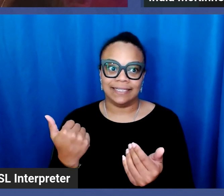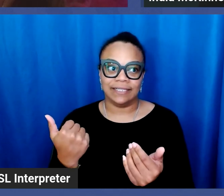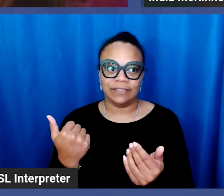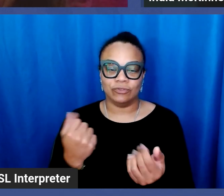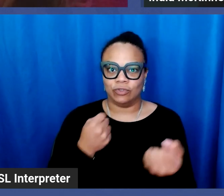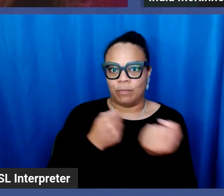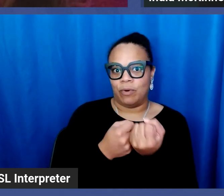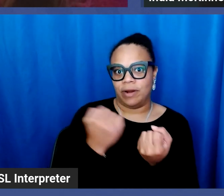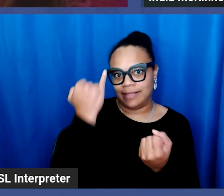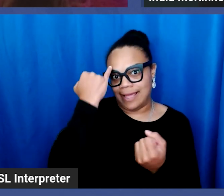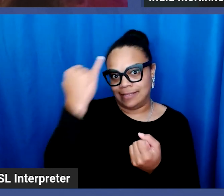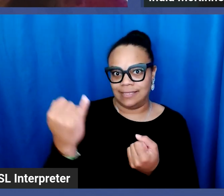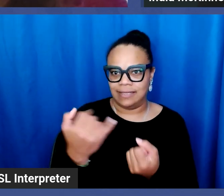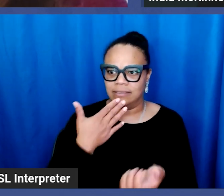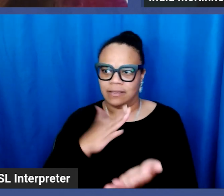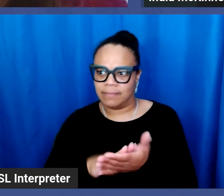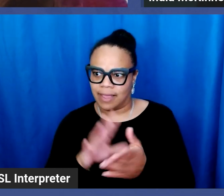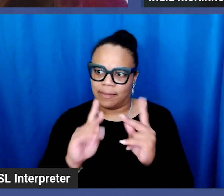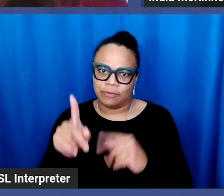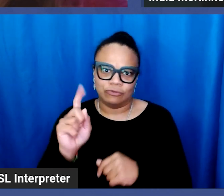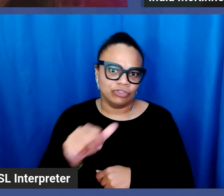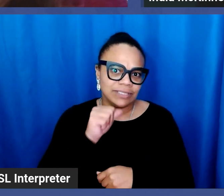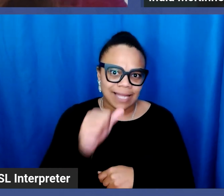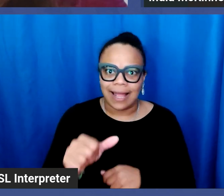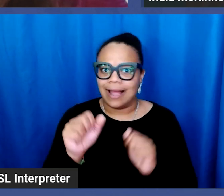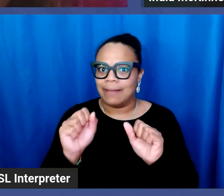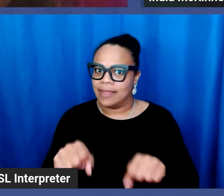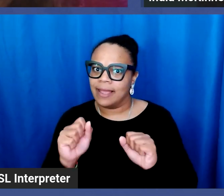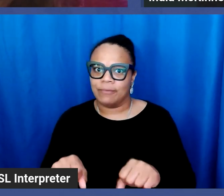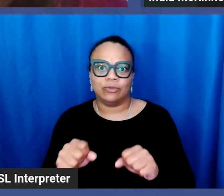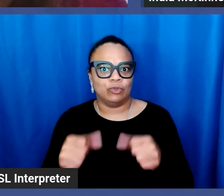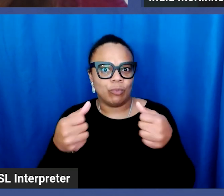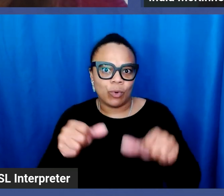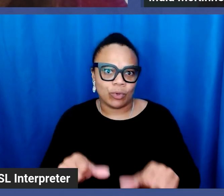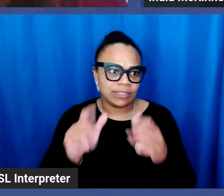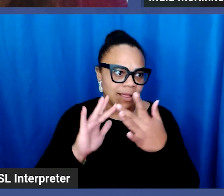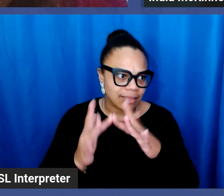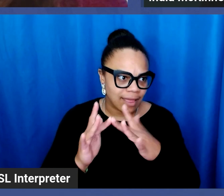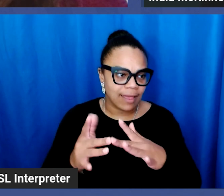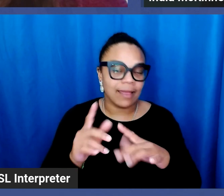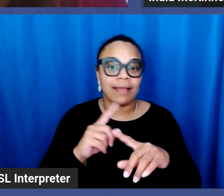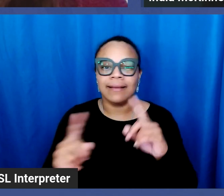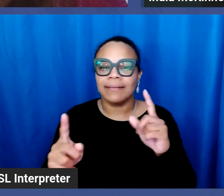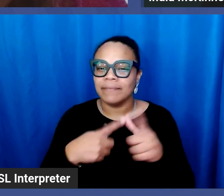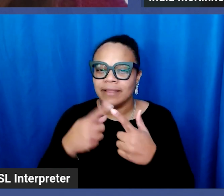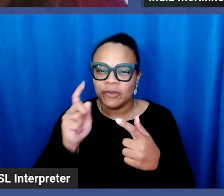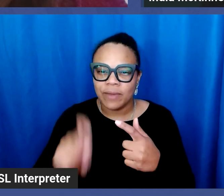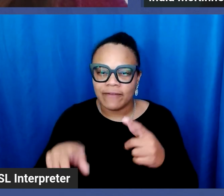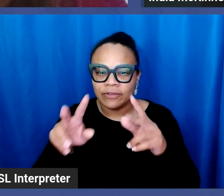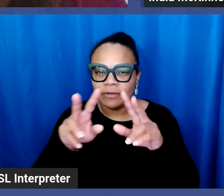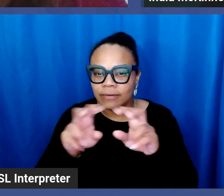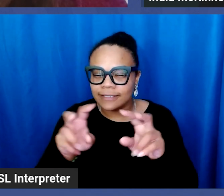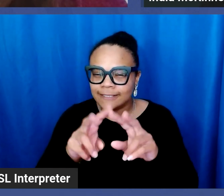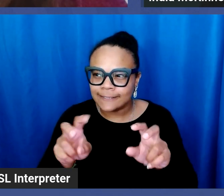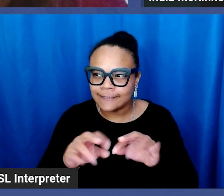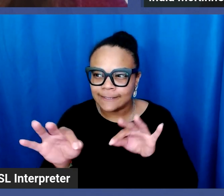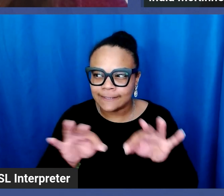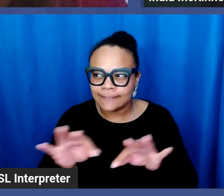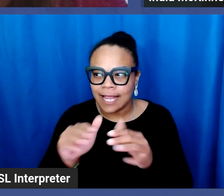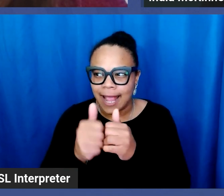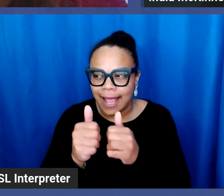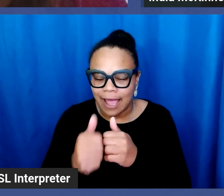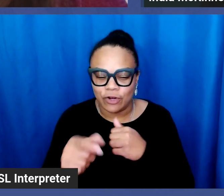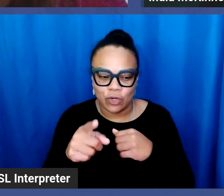the idea that bad people should not be able to speak online before you actually have to dive into how do you define bad, how do you